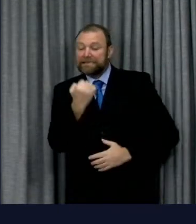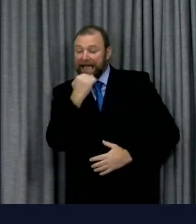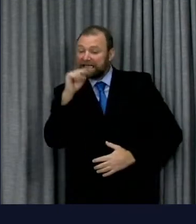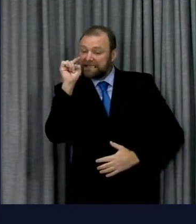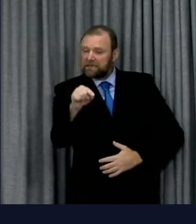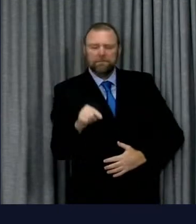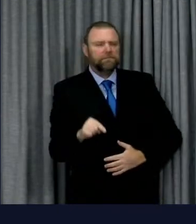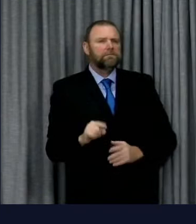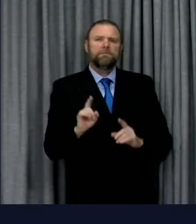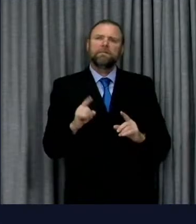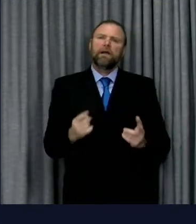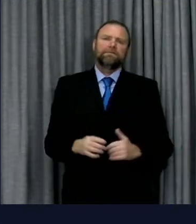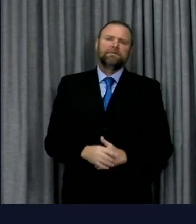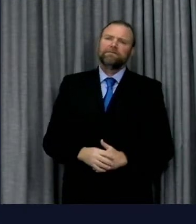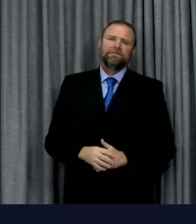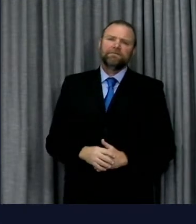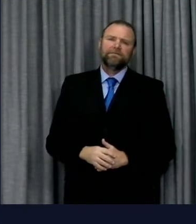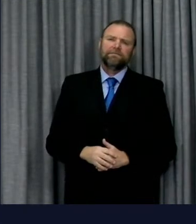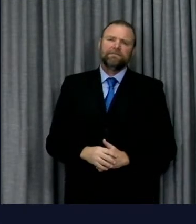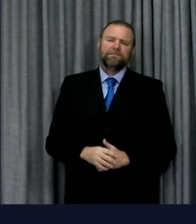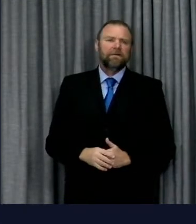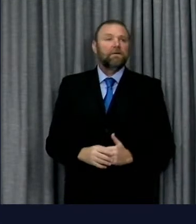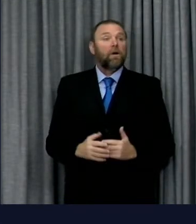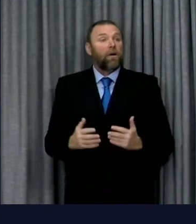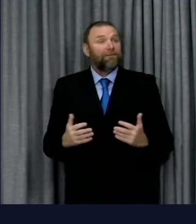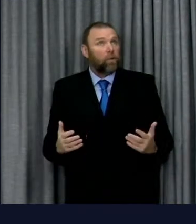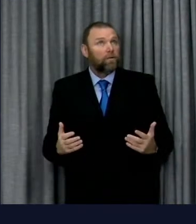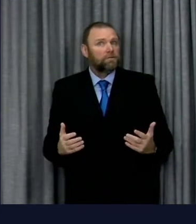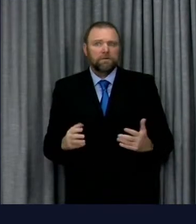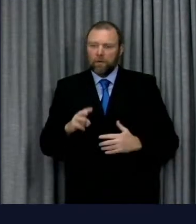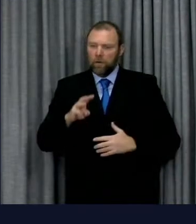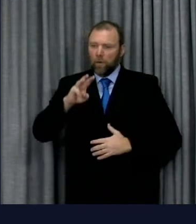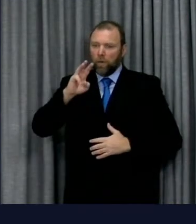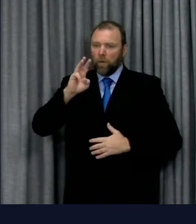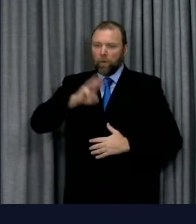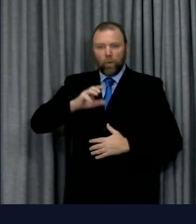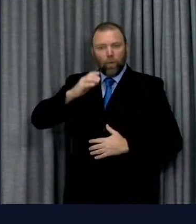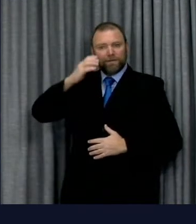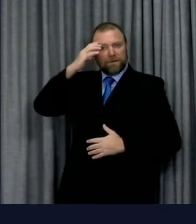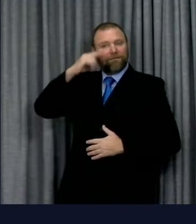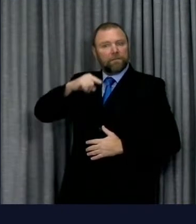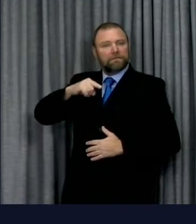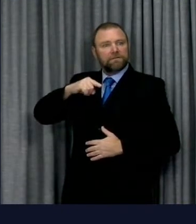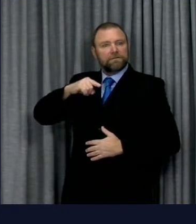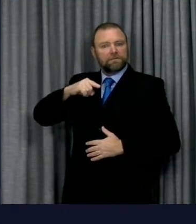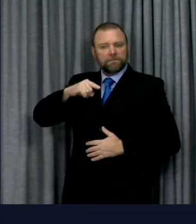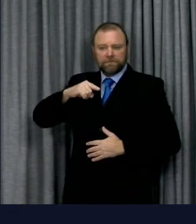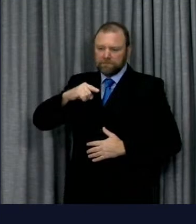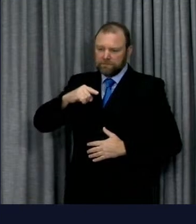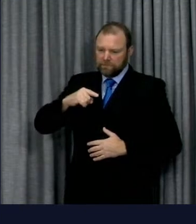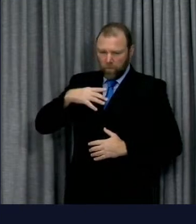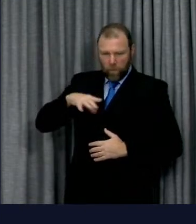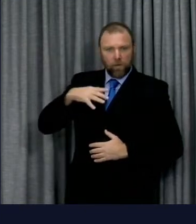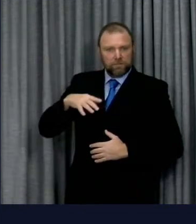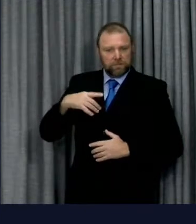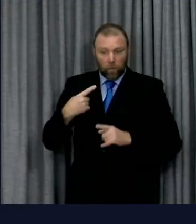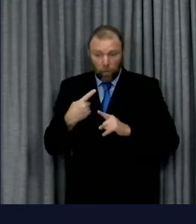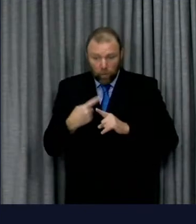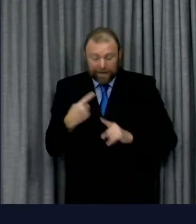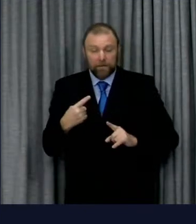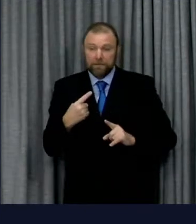suggesting. What I will say is, of course, the Welsh Government wants as quickly and as safely as we